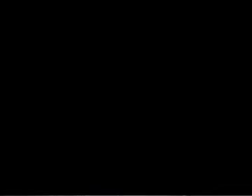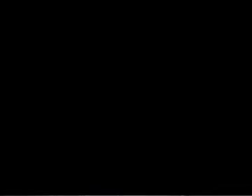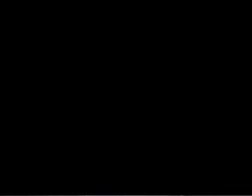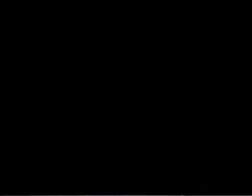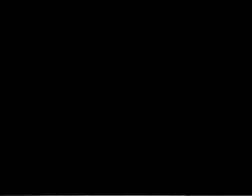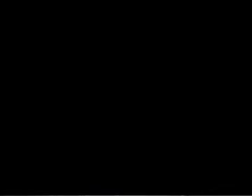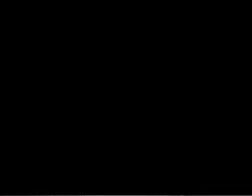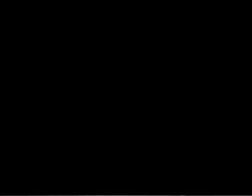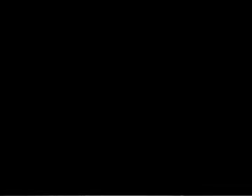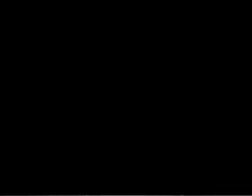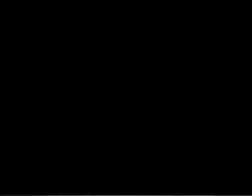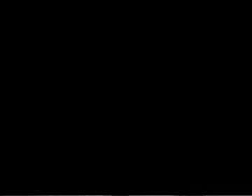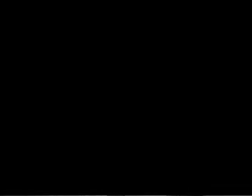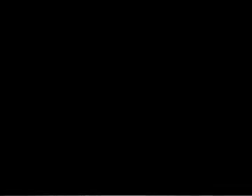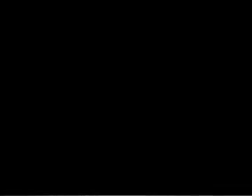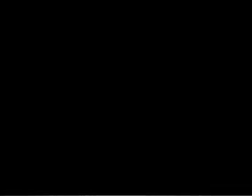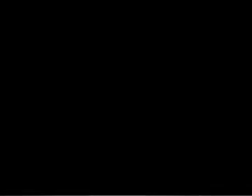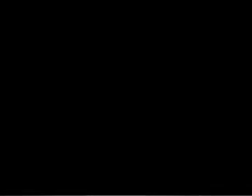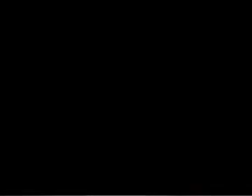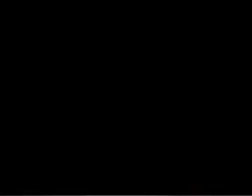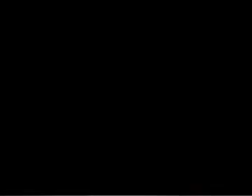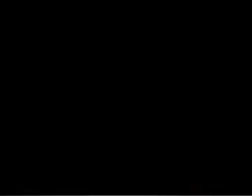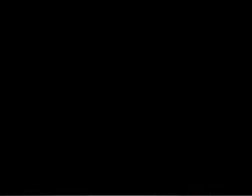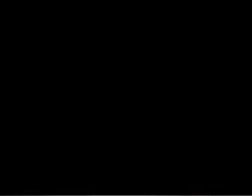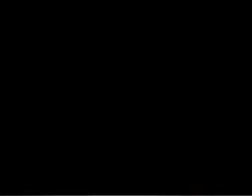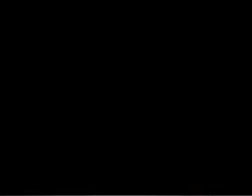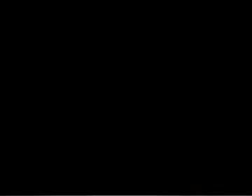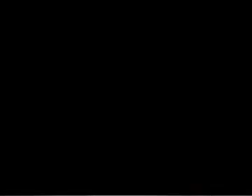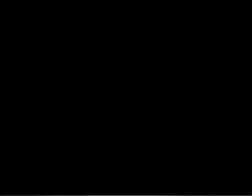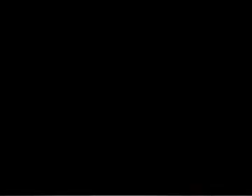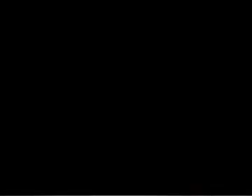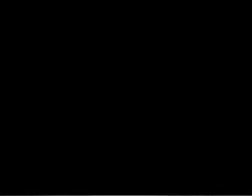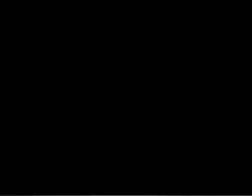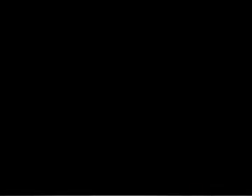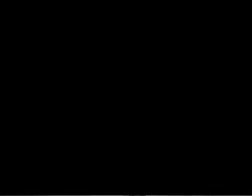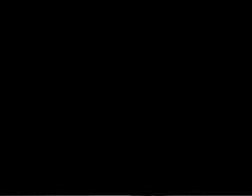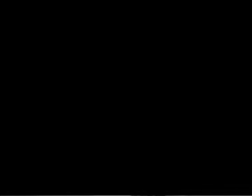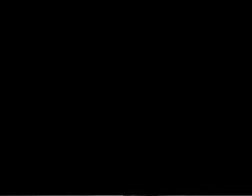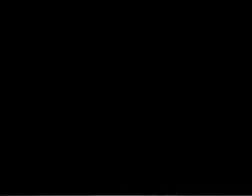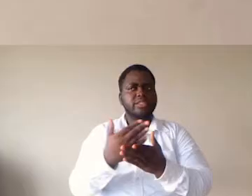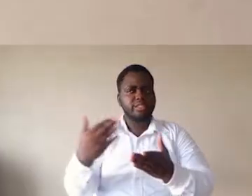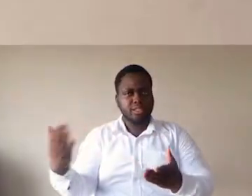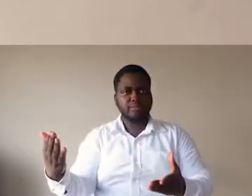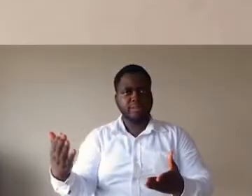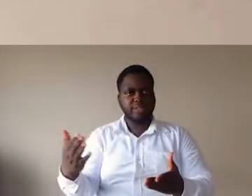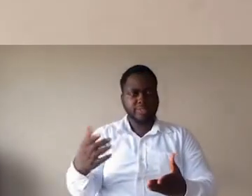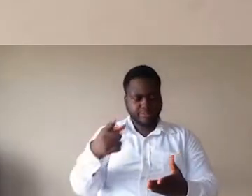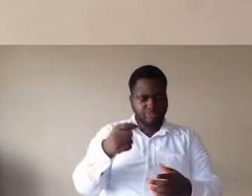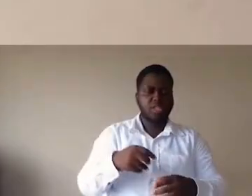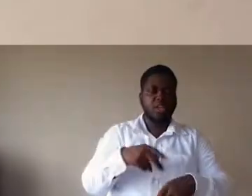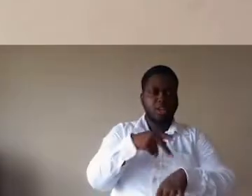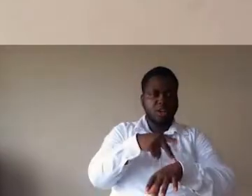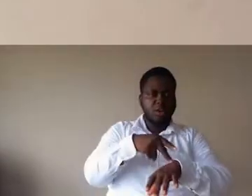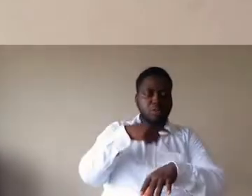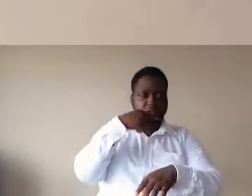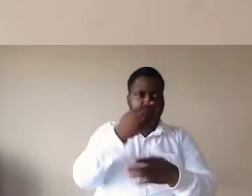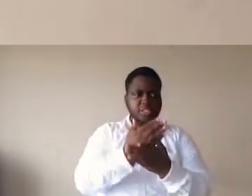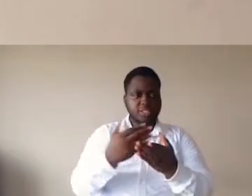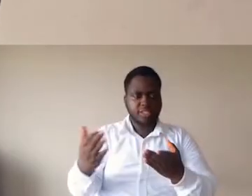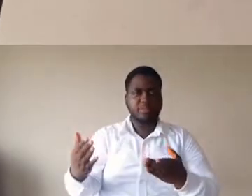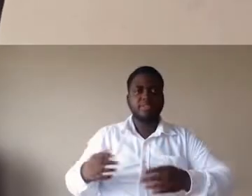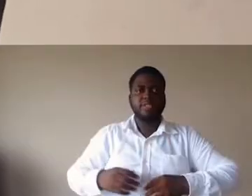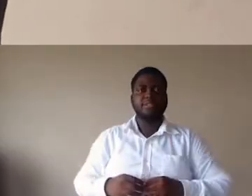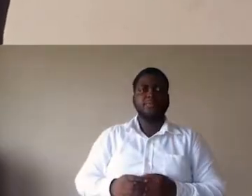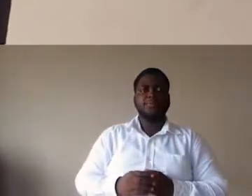say Koine Greek? The common Greek. So with this understanding from the scriptures, we will be able to eliminate this religious confusion